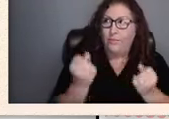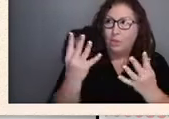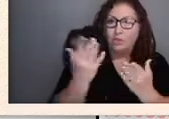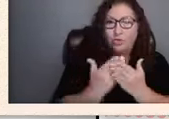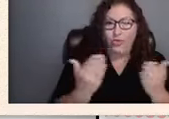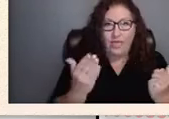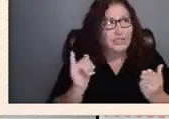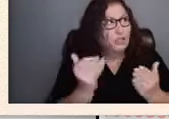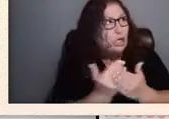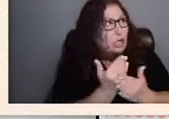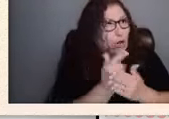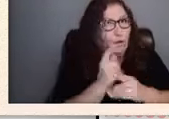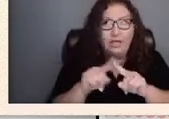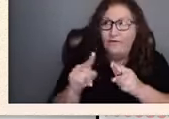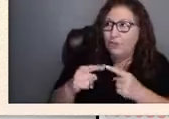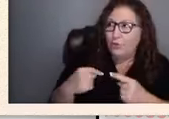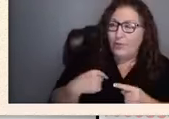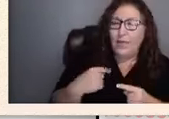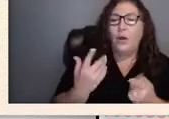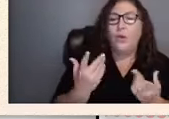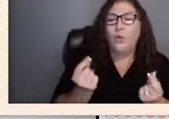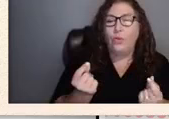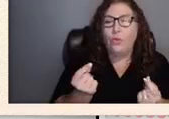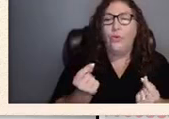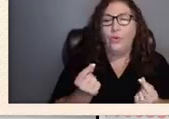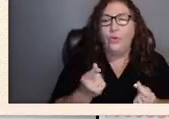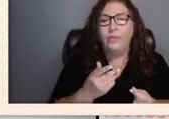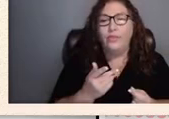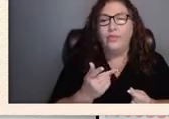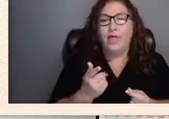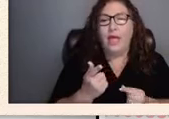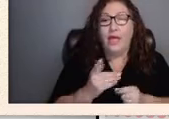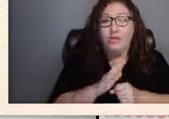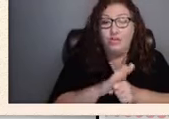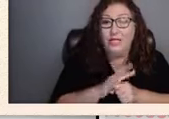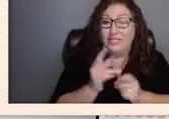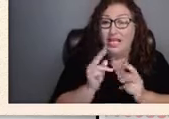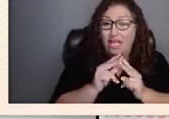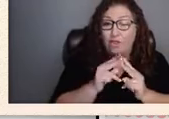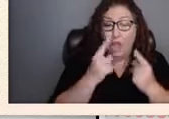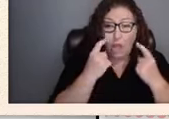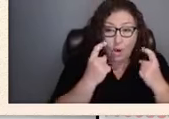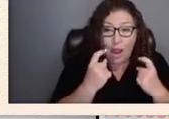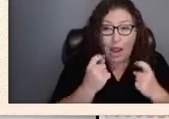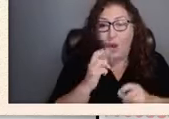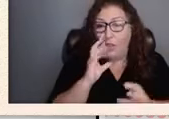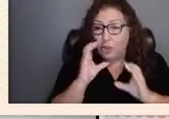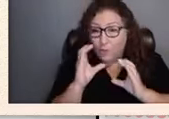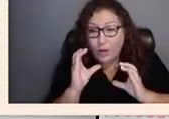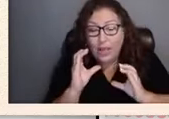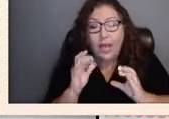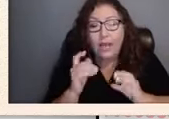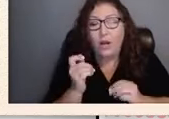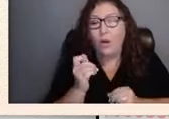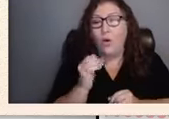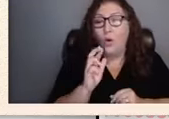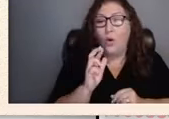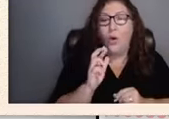them, is that they emit distress. They cry, they communicate, they bring a caregiver